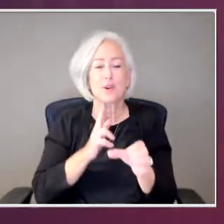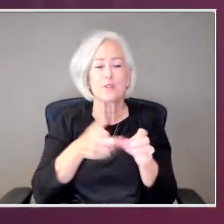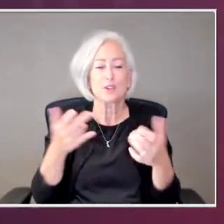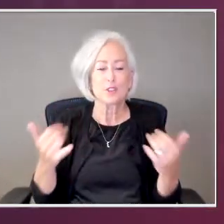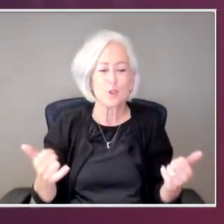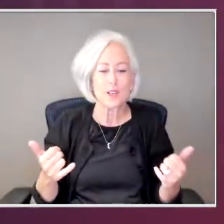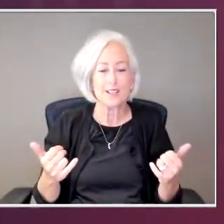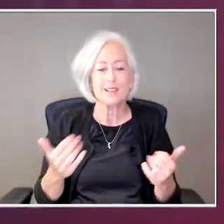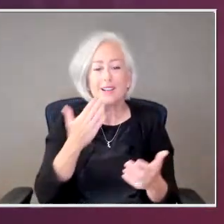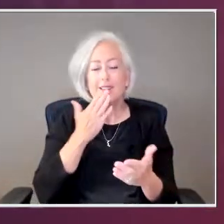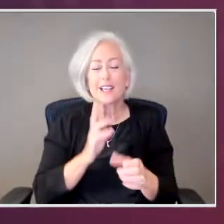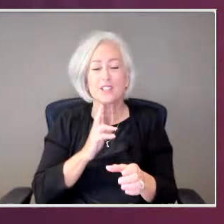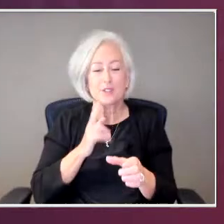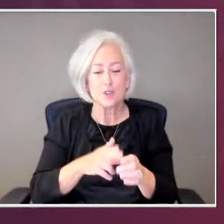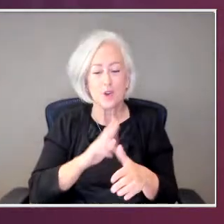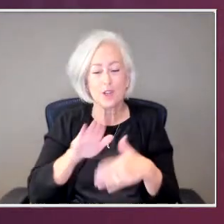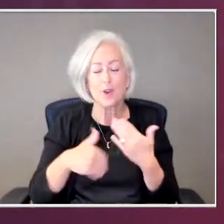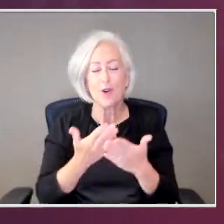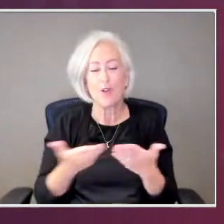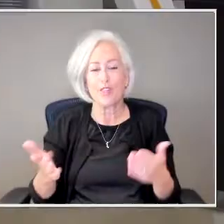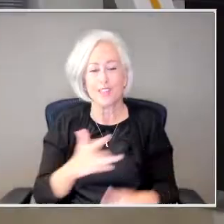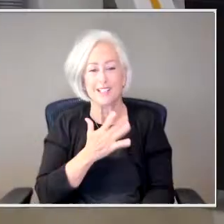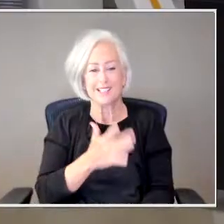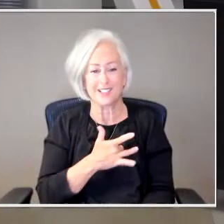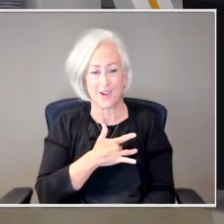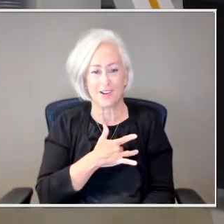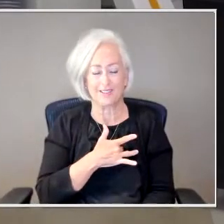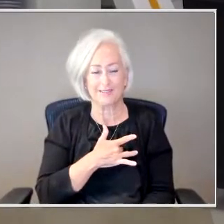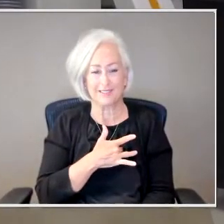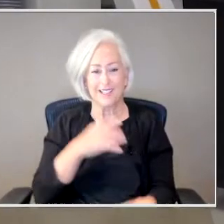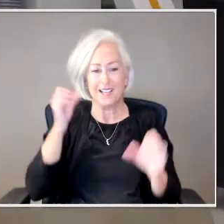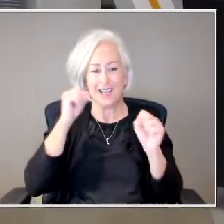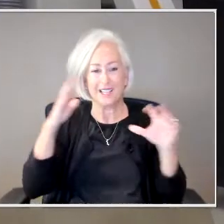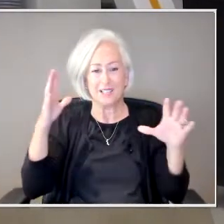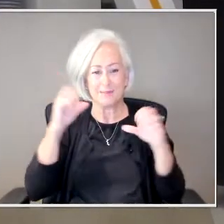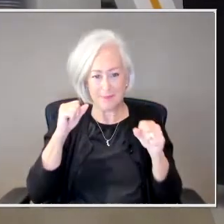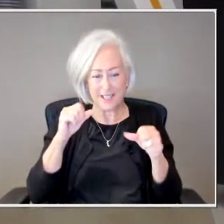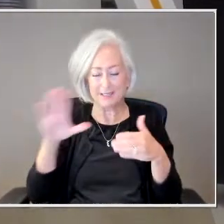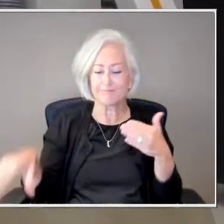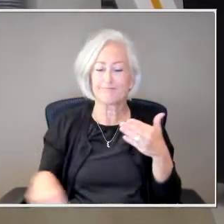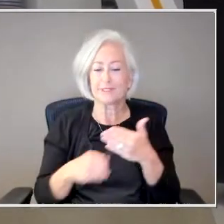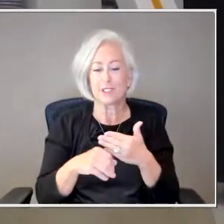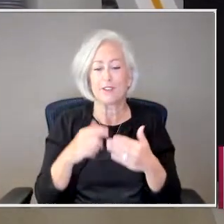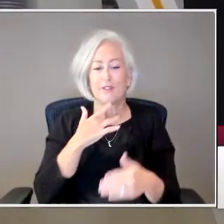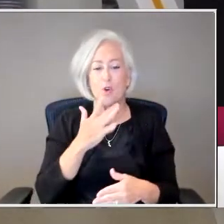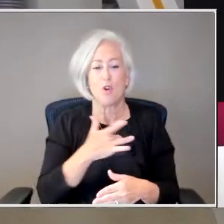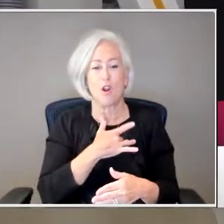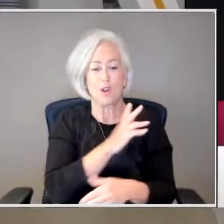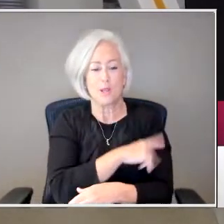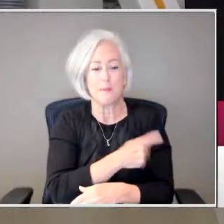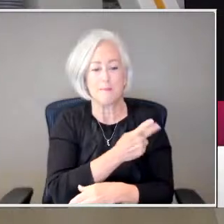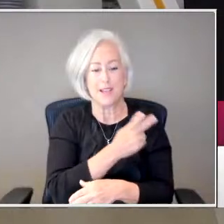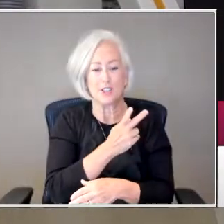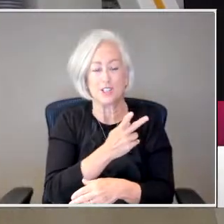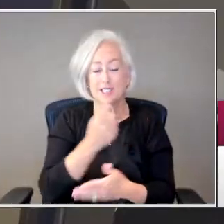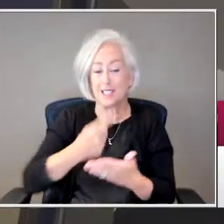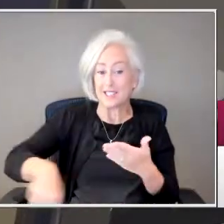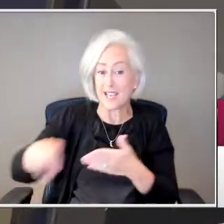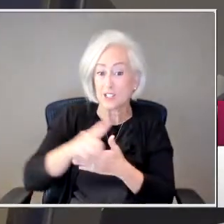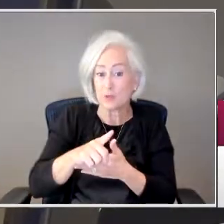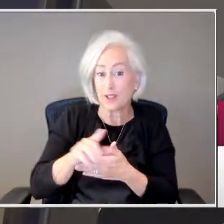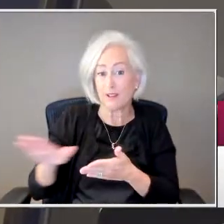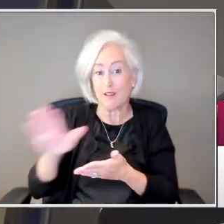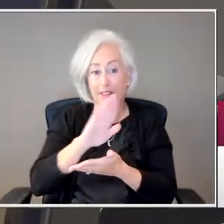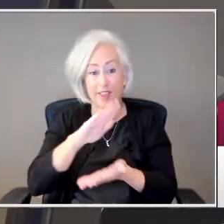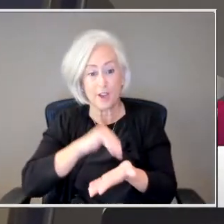today on All Things Heart. An incredible edition for cardiac patients coming up next week. Also, their doctors. How a new robotic heart